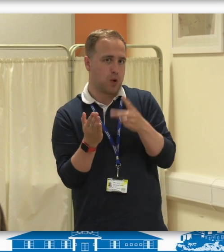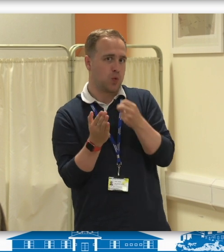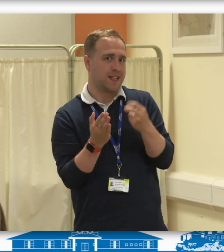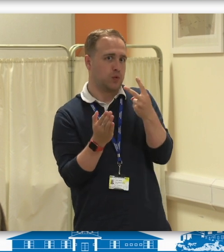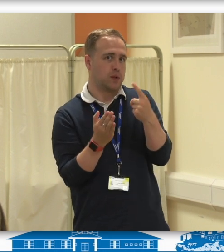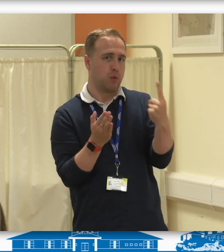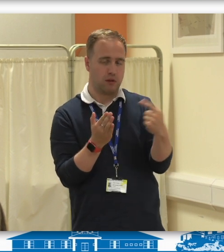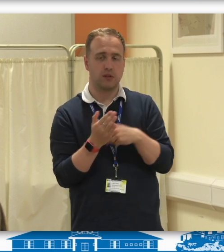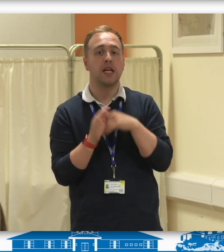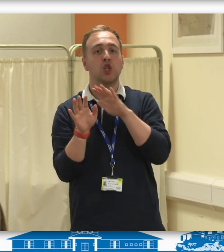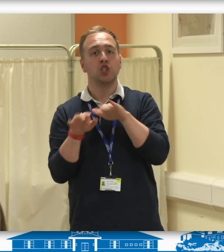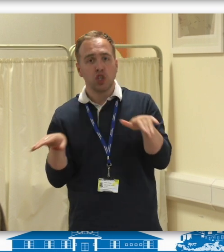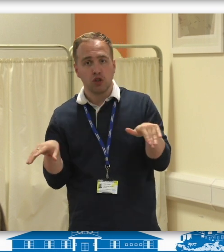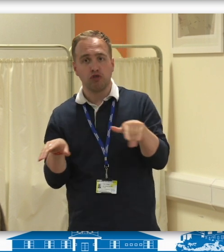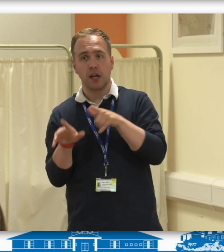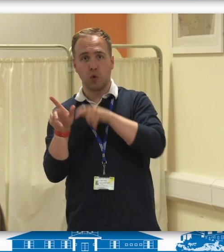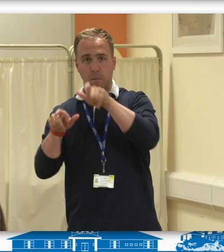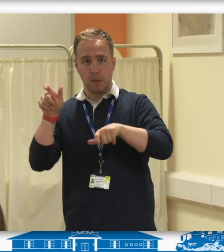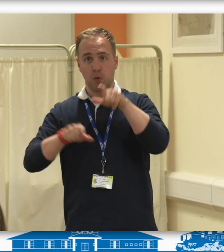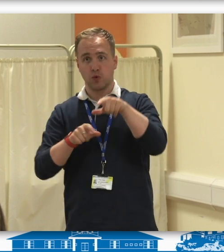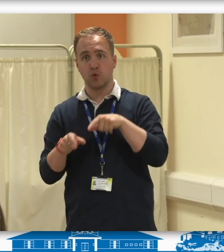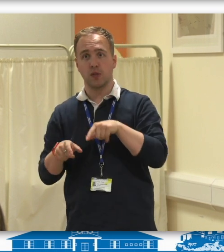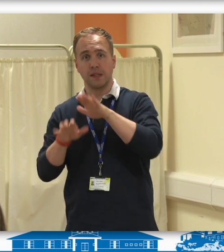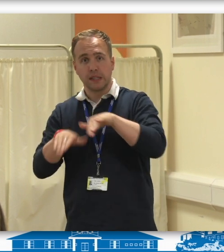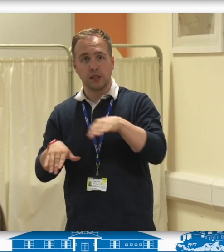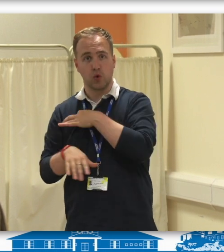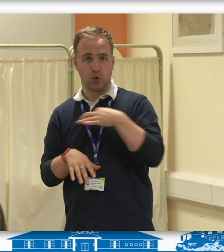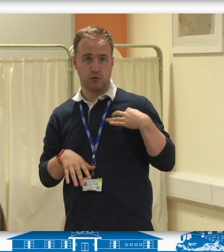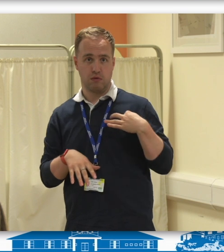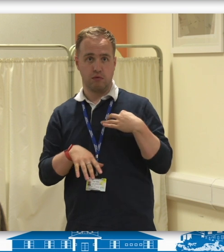and young people are seen by paediatricians, which they are here in Derby,